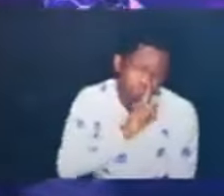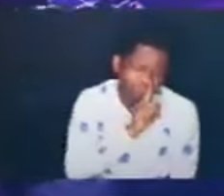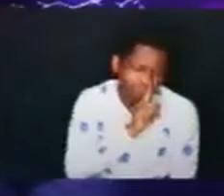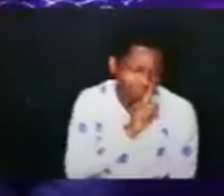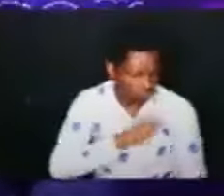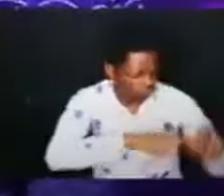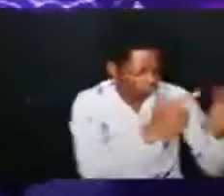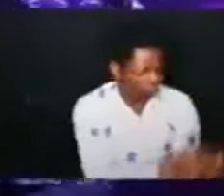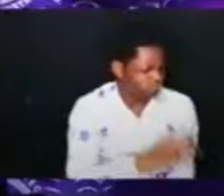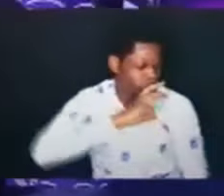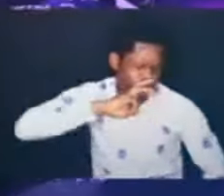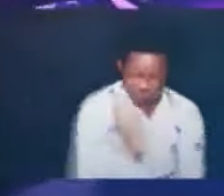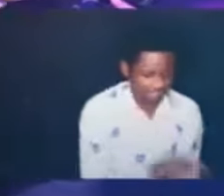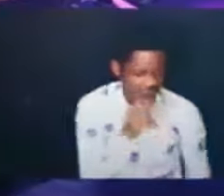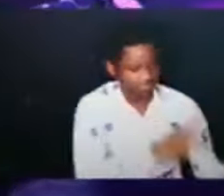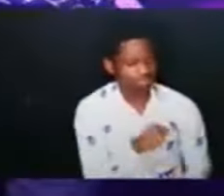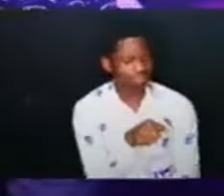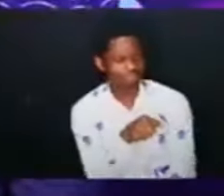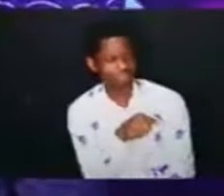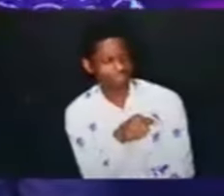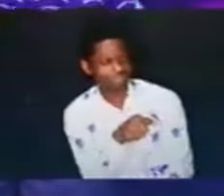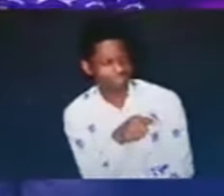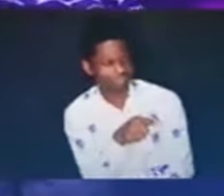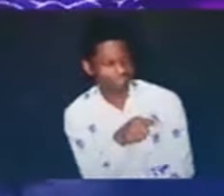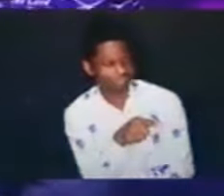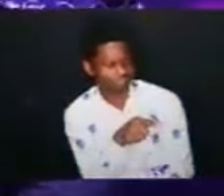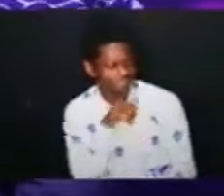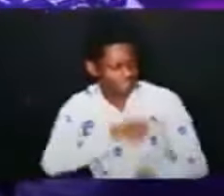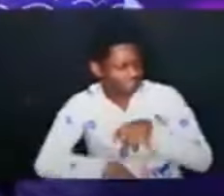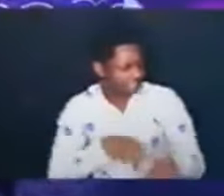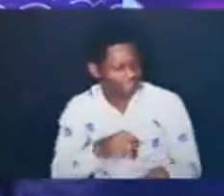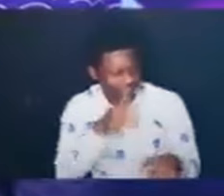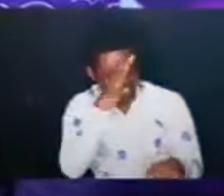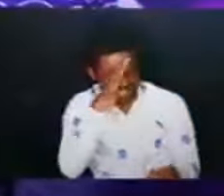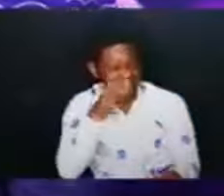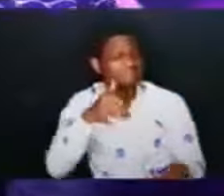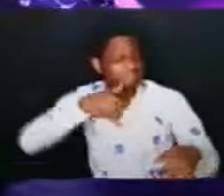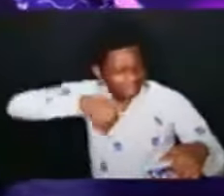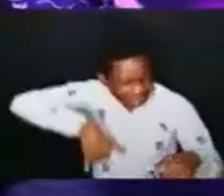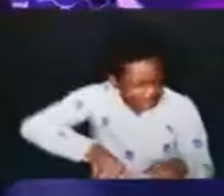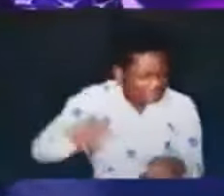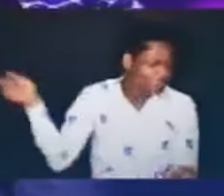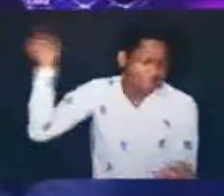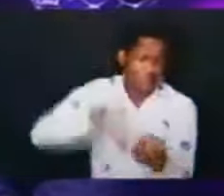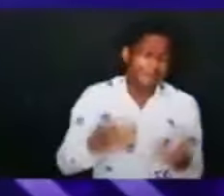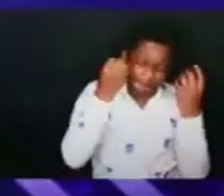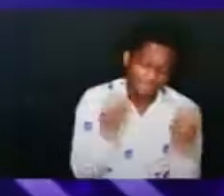Frisia bebre no wo mu bia mo ho wampo ankyere won papa sensema wo kan no enimu o wo kura mu frisia